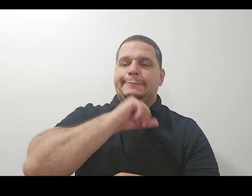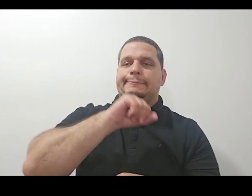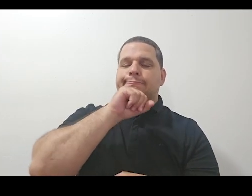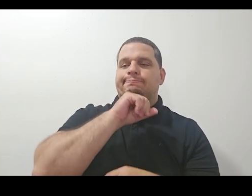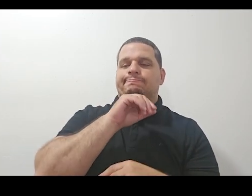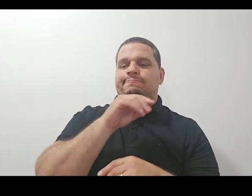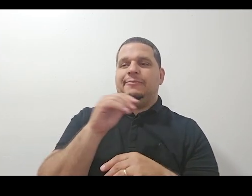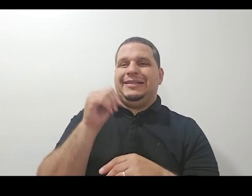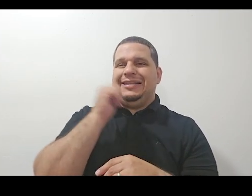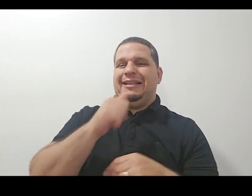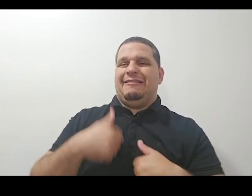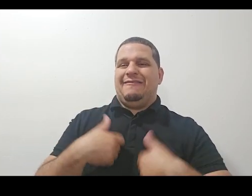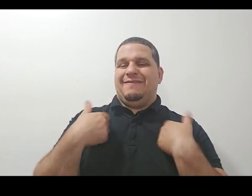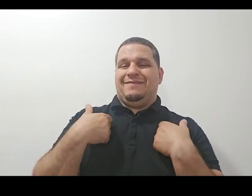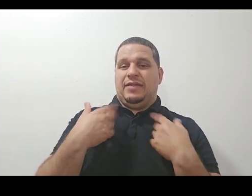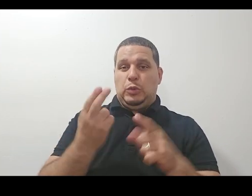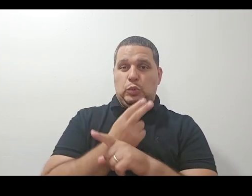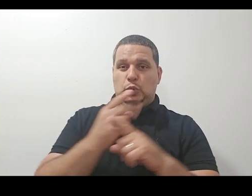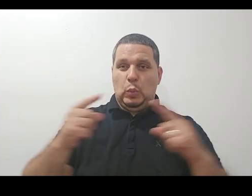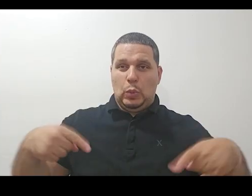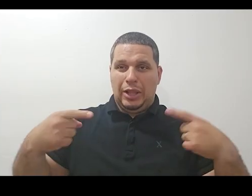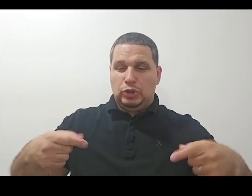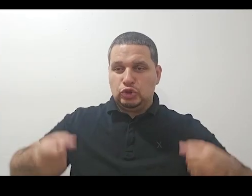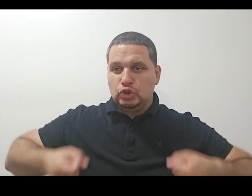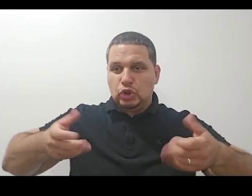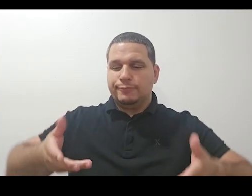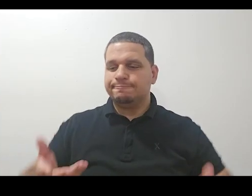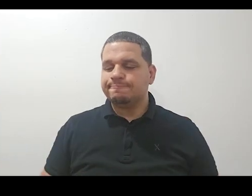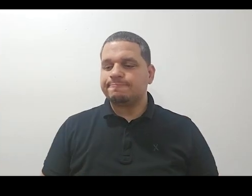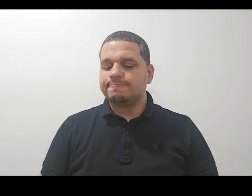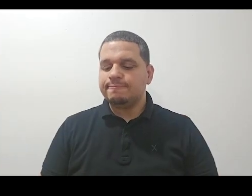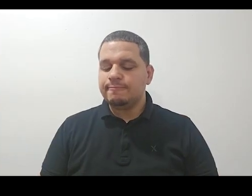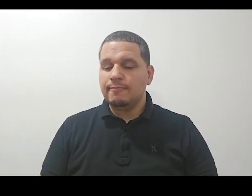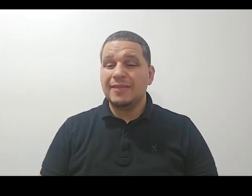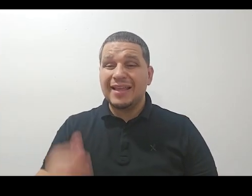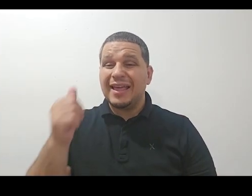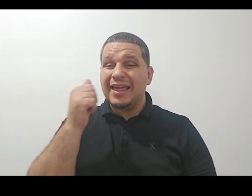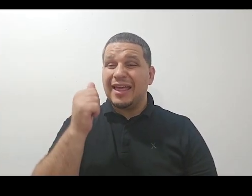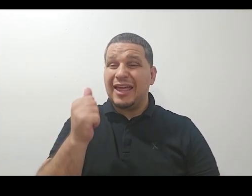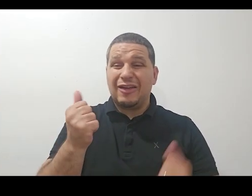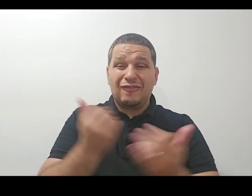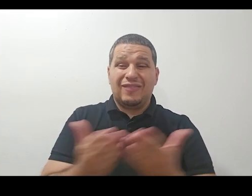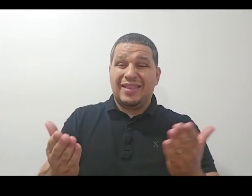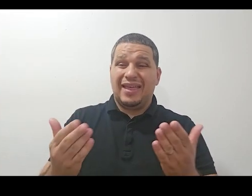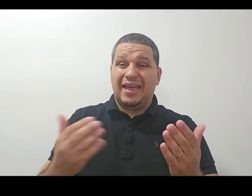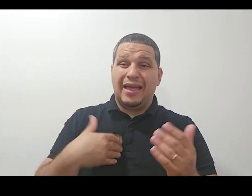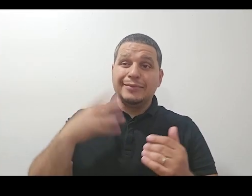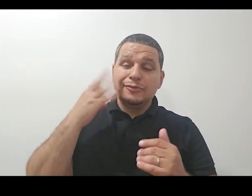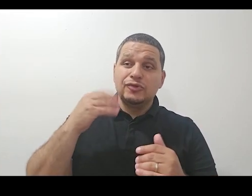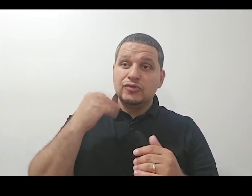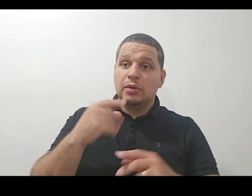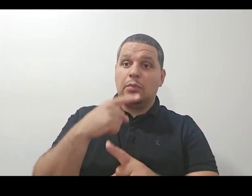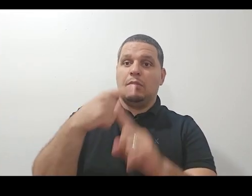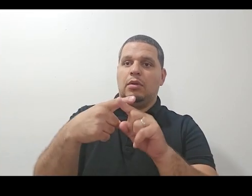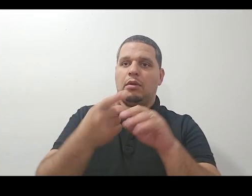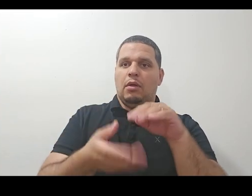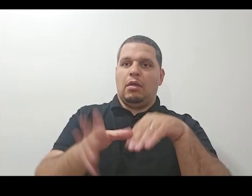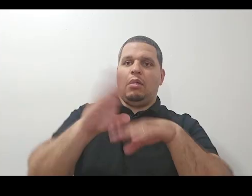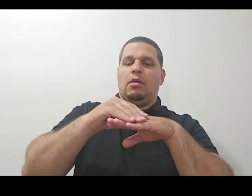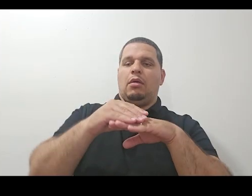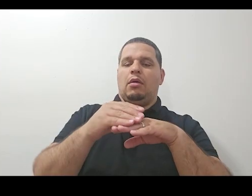through in our daily lives due to being a wheelchair user and going through everything else that we need to be going through.